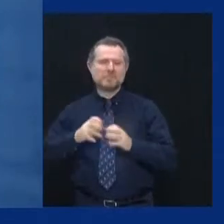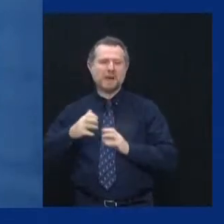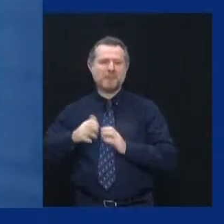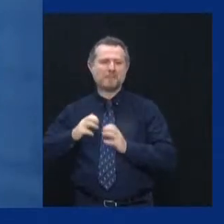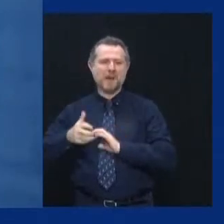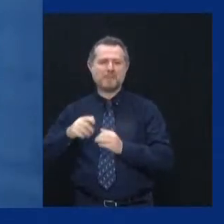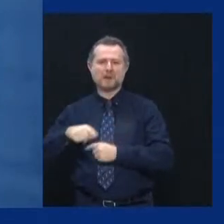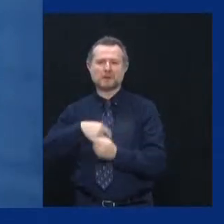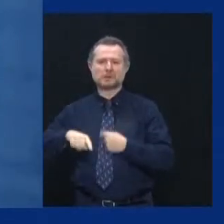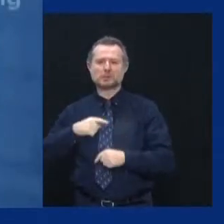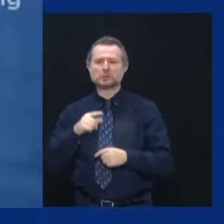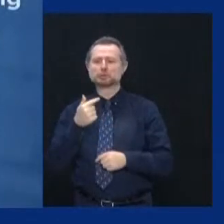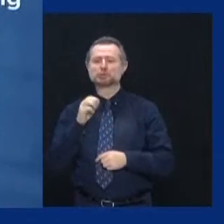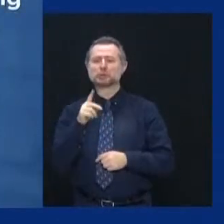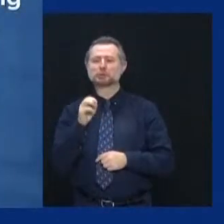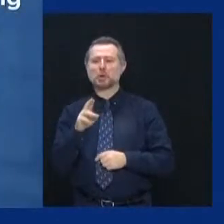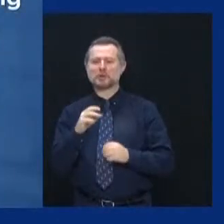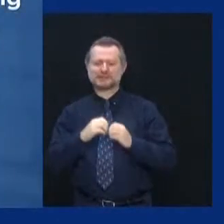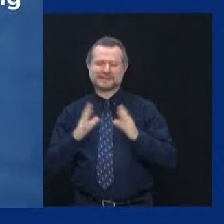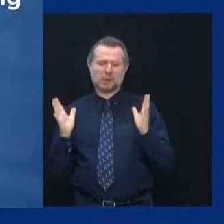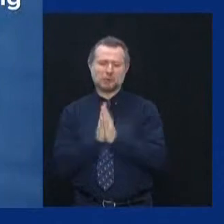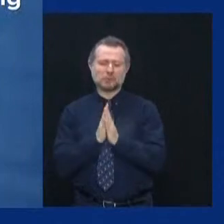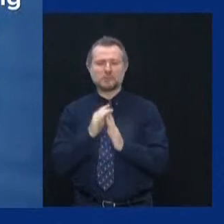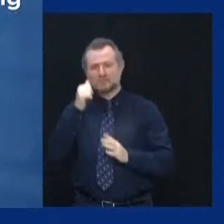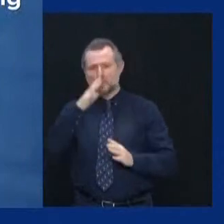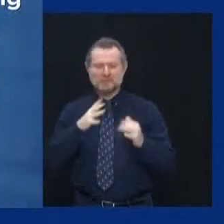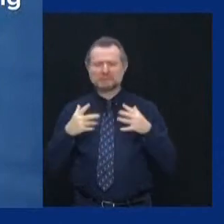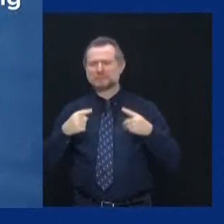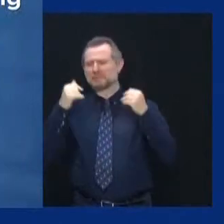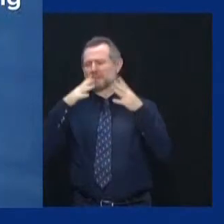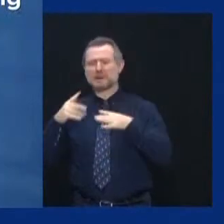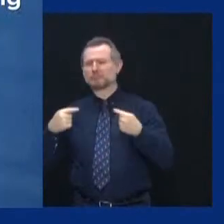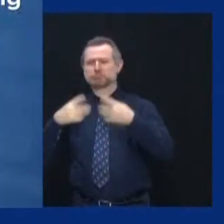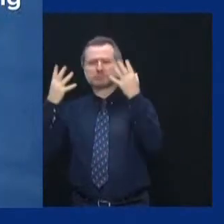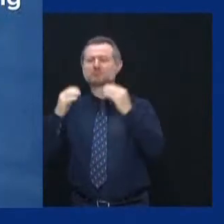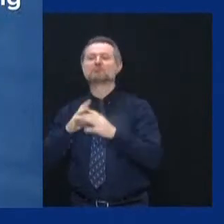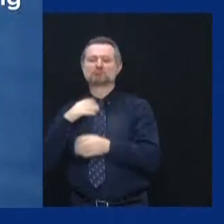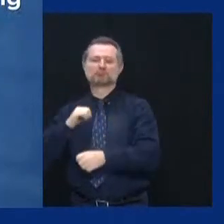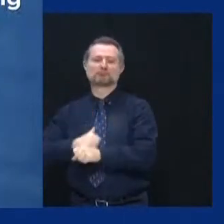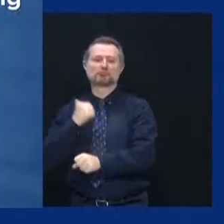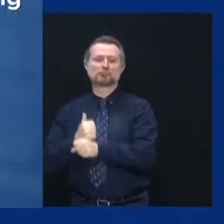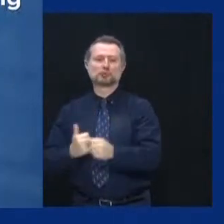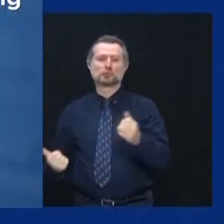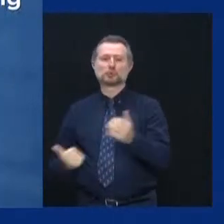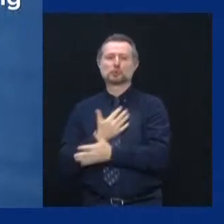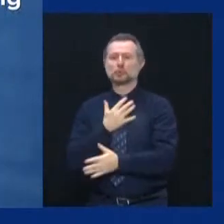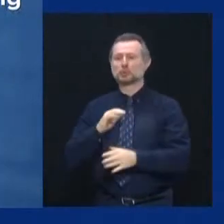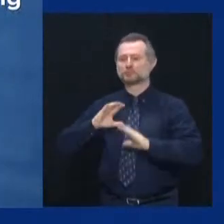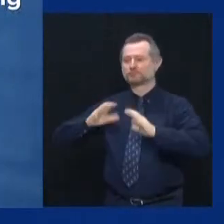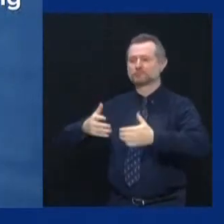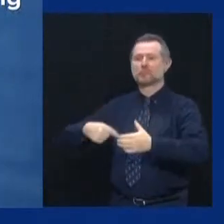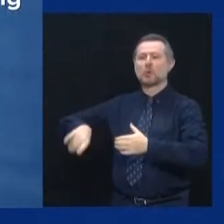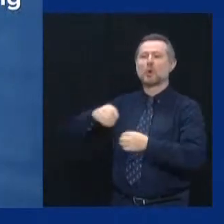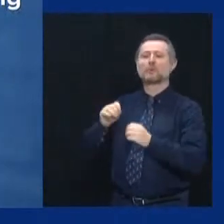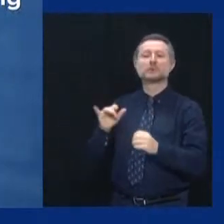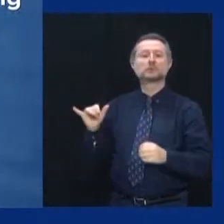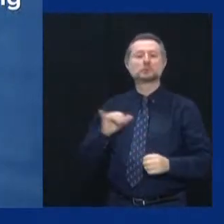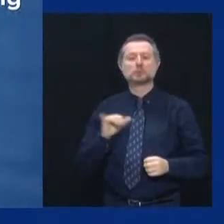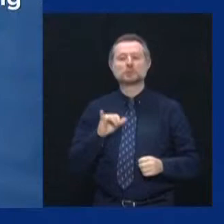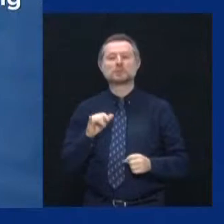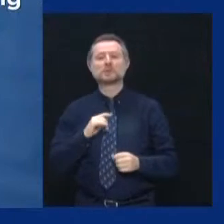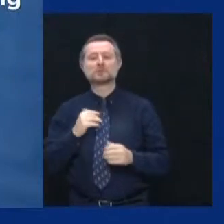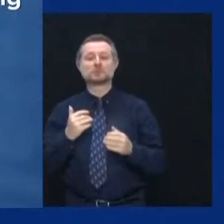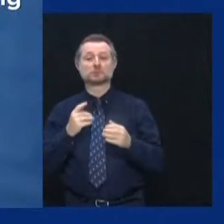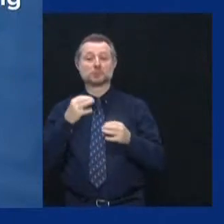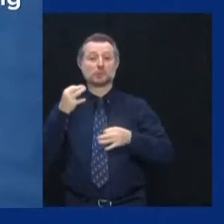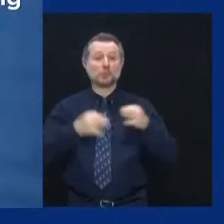violence. I'm going to propose a new office to address just this, but also authorize the courts to make abusers